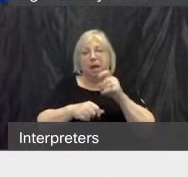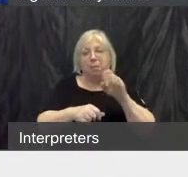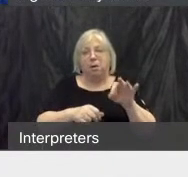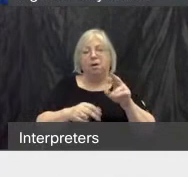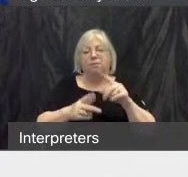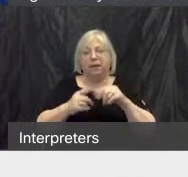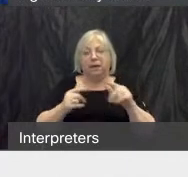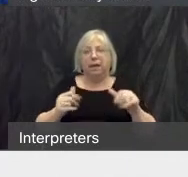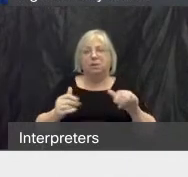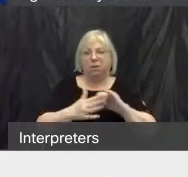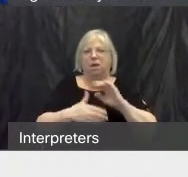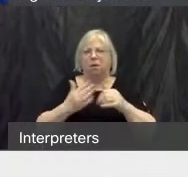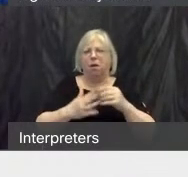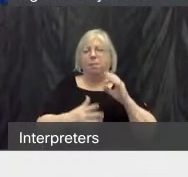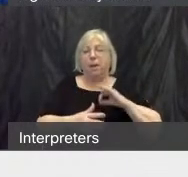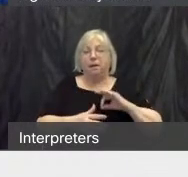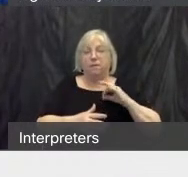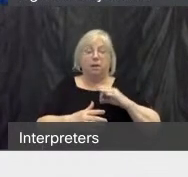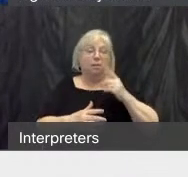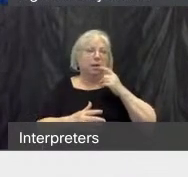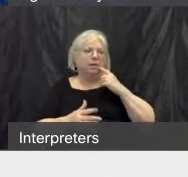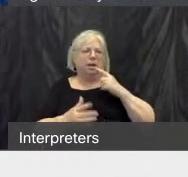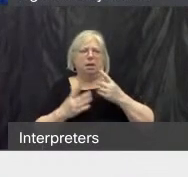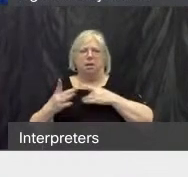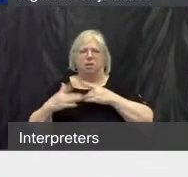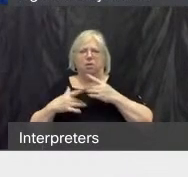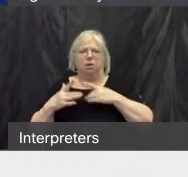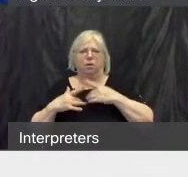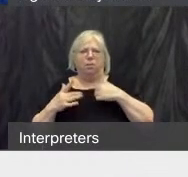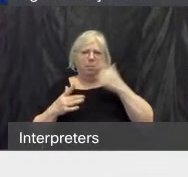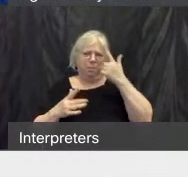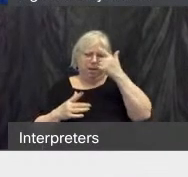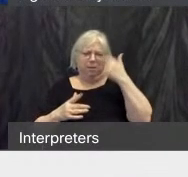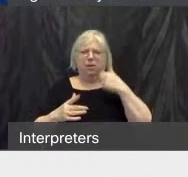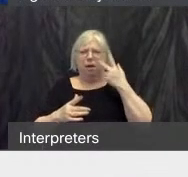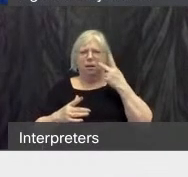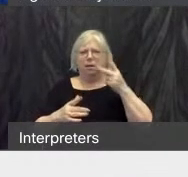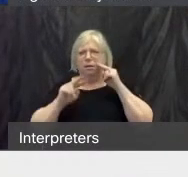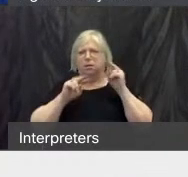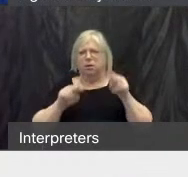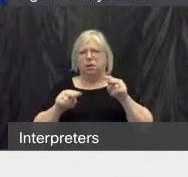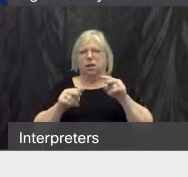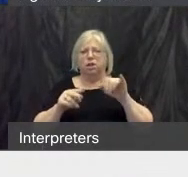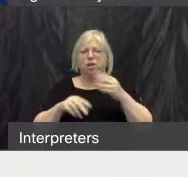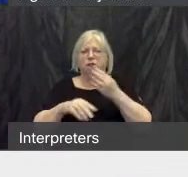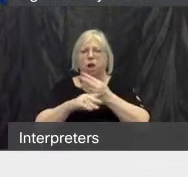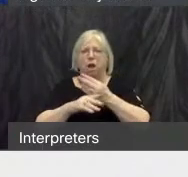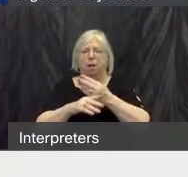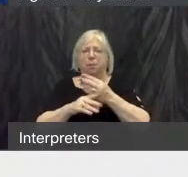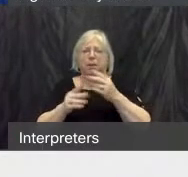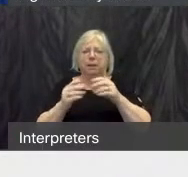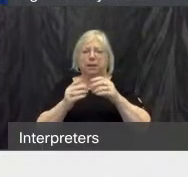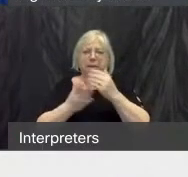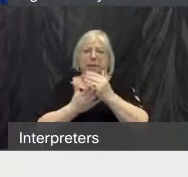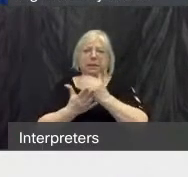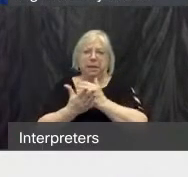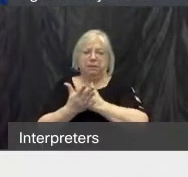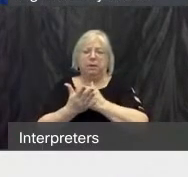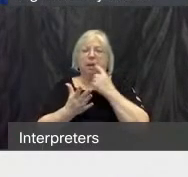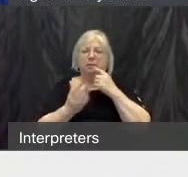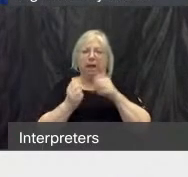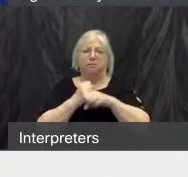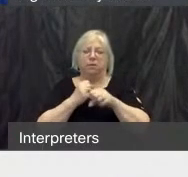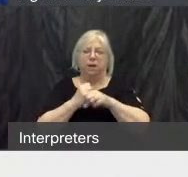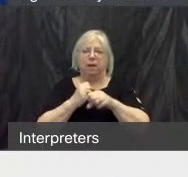like some roll-up on that. Because it concerns me because I looked at a job posting that was part-time and it listed the part-time